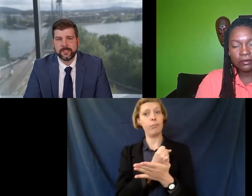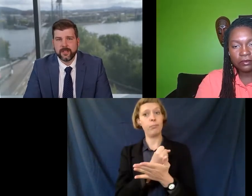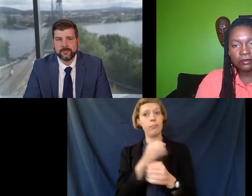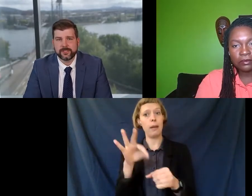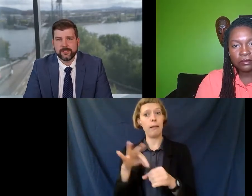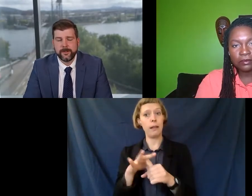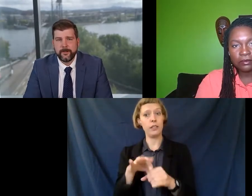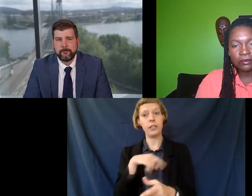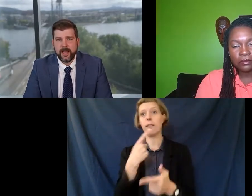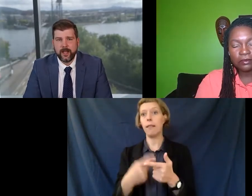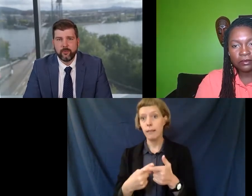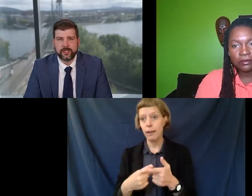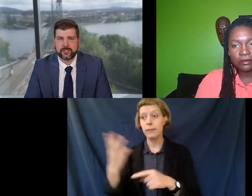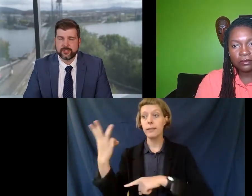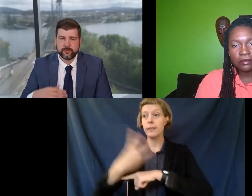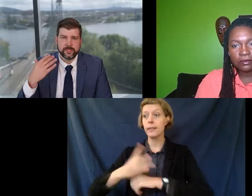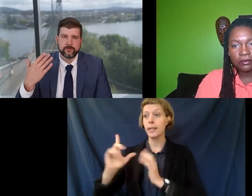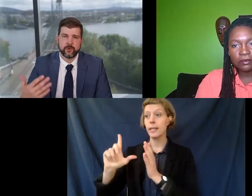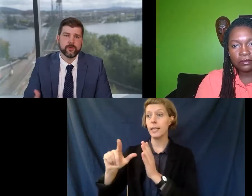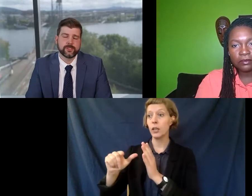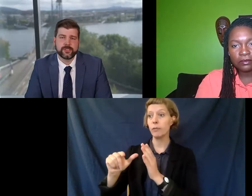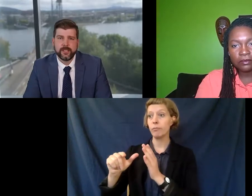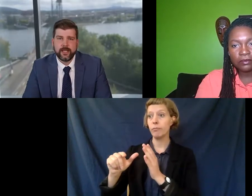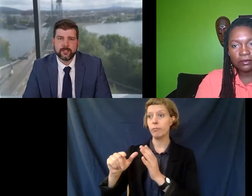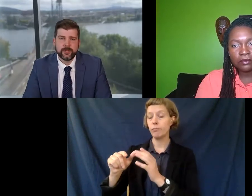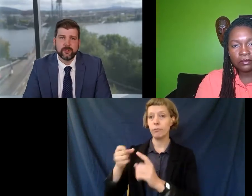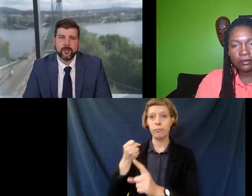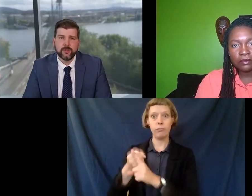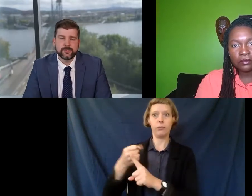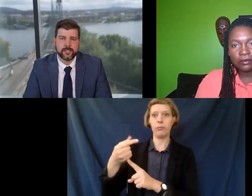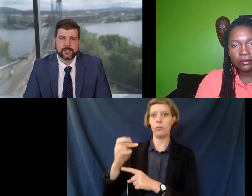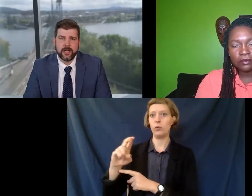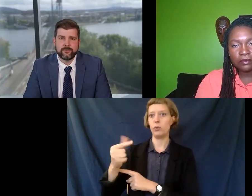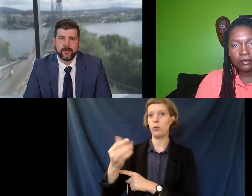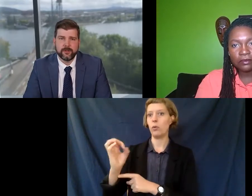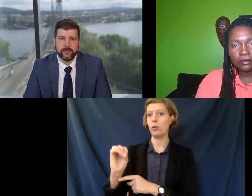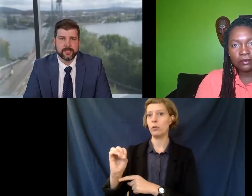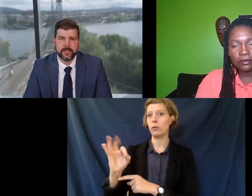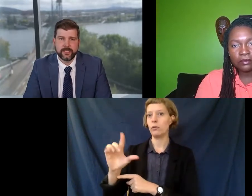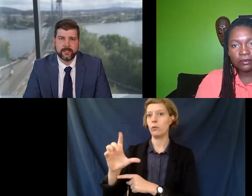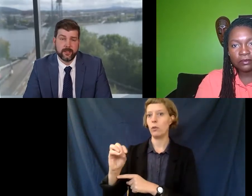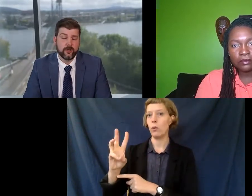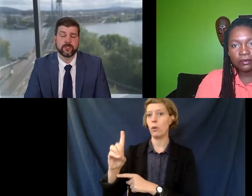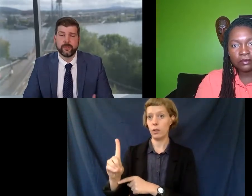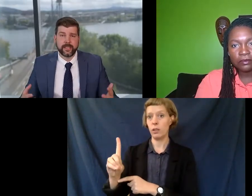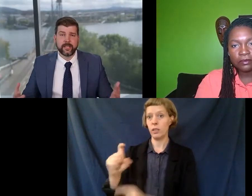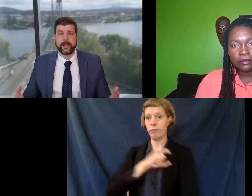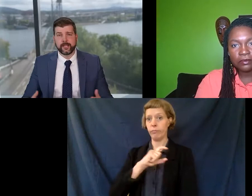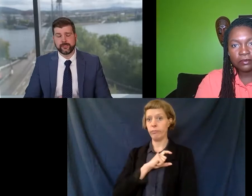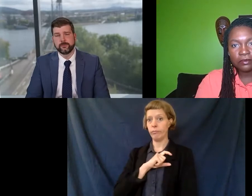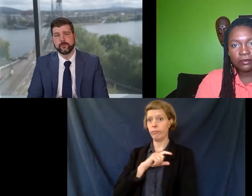a police officer, which just really, of course, as we all know, touched off really